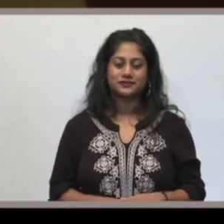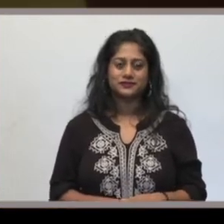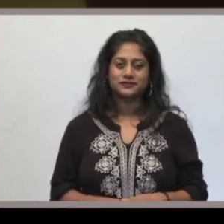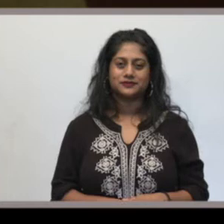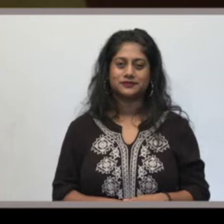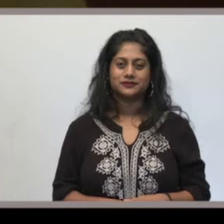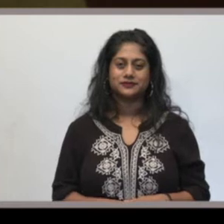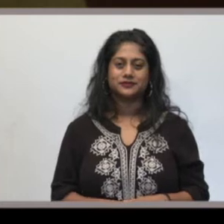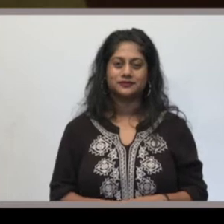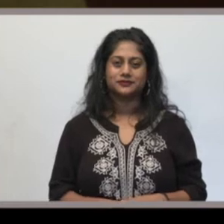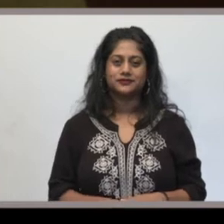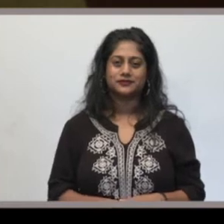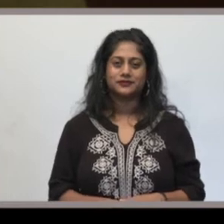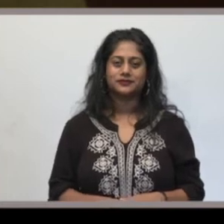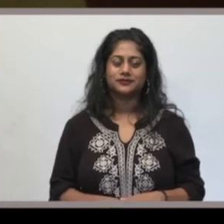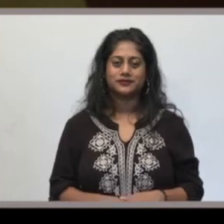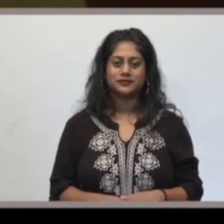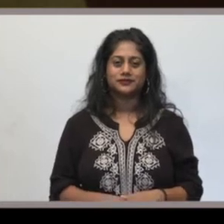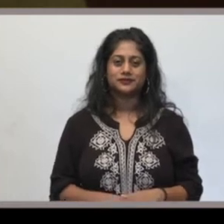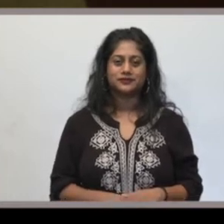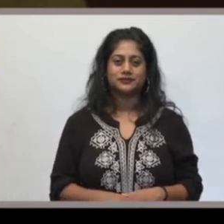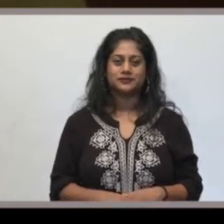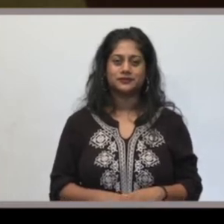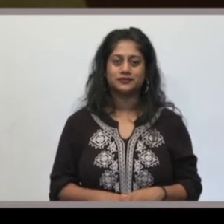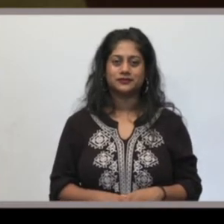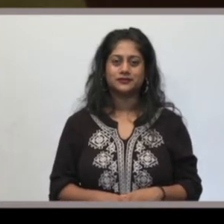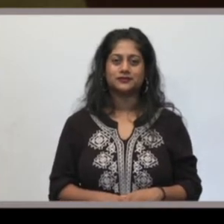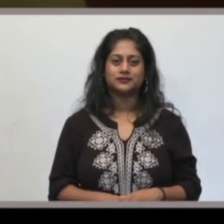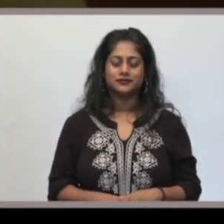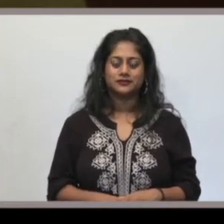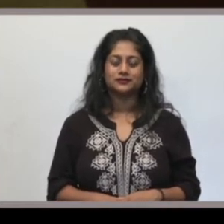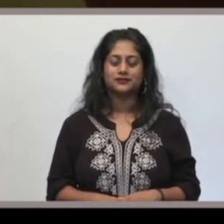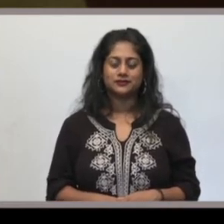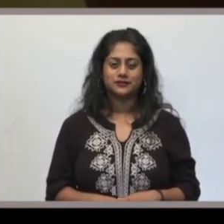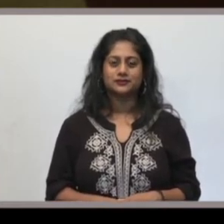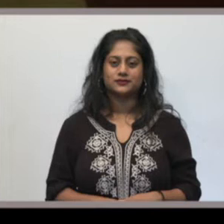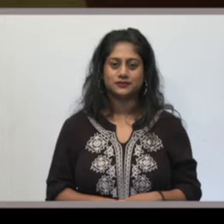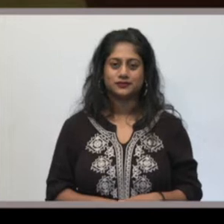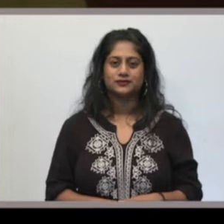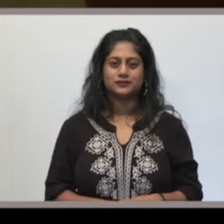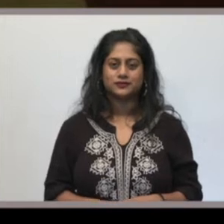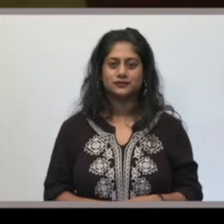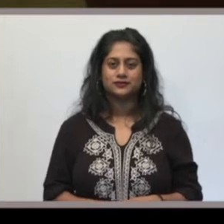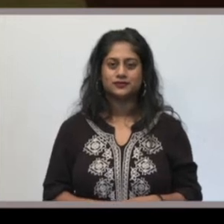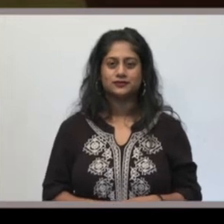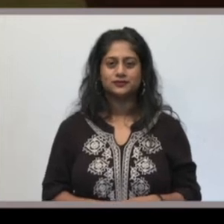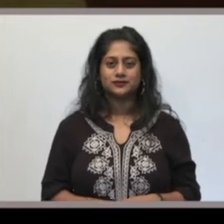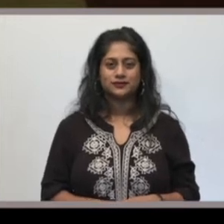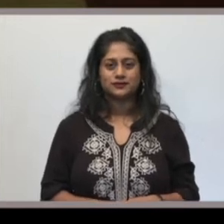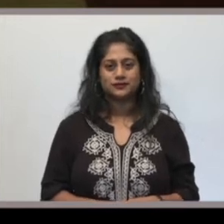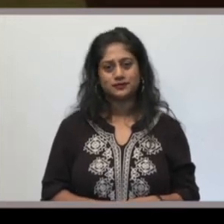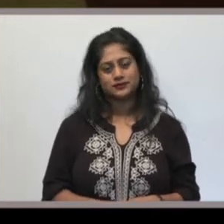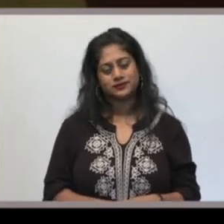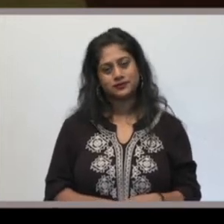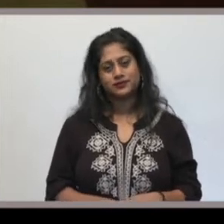1, verses 3 and 4, 2 Corinthians 1, 3 and 4, the God of all comfort comforts us in all